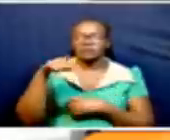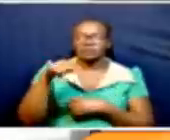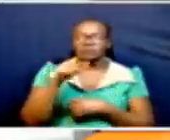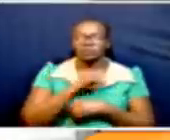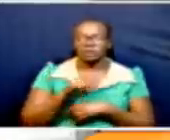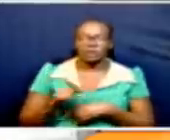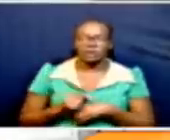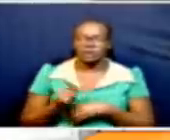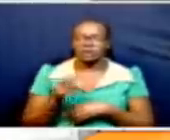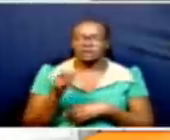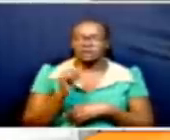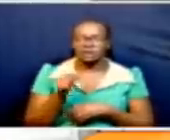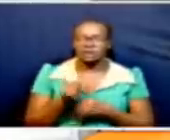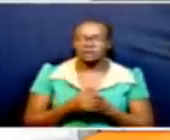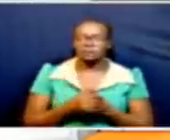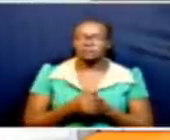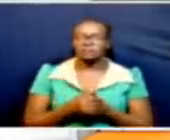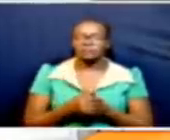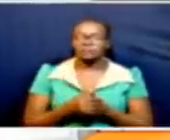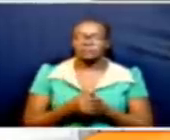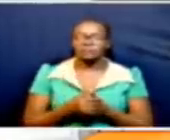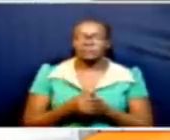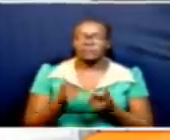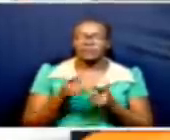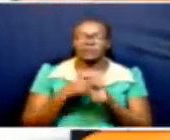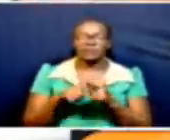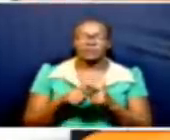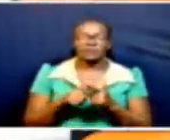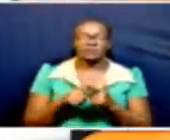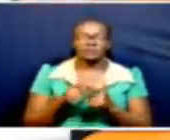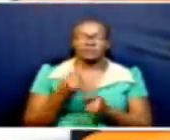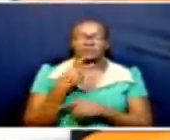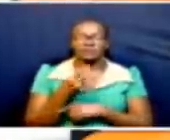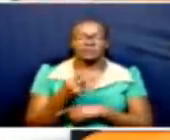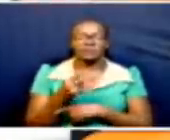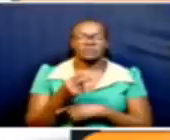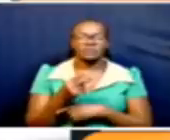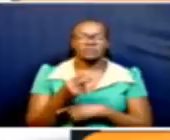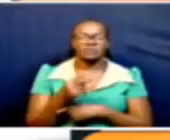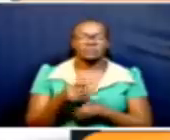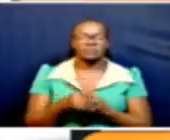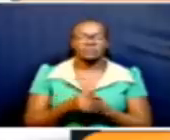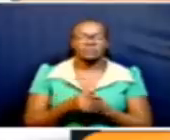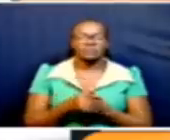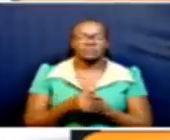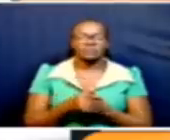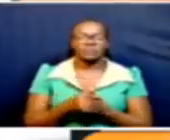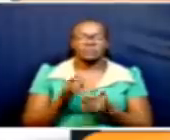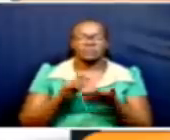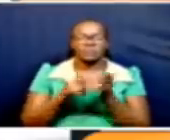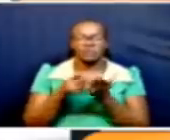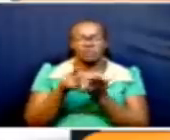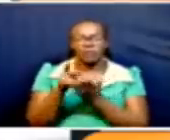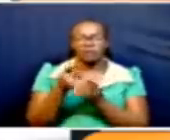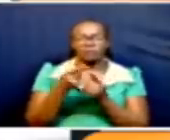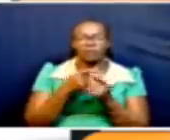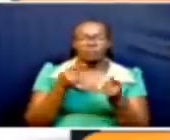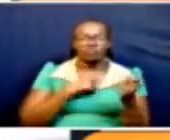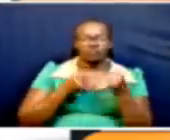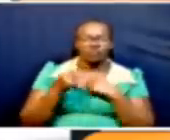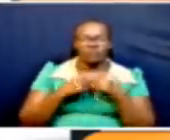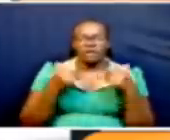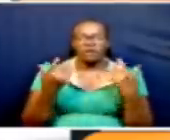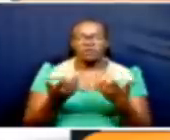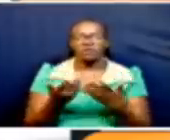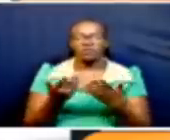a problem. You know, somebody calling you and asking you some things that modeling. You even wonder how will I answer this person? Yes. I've